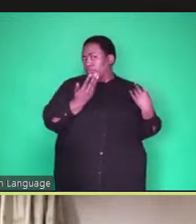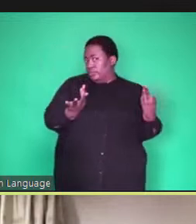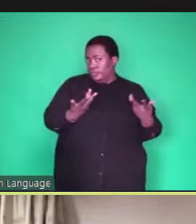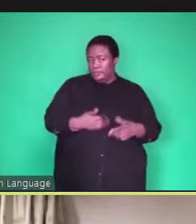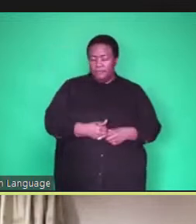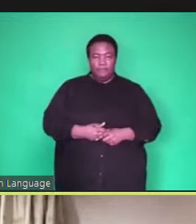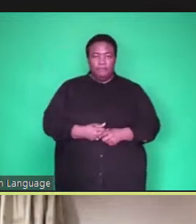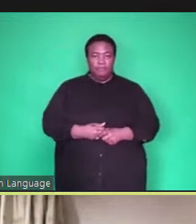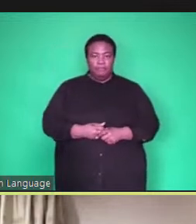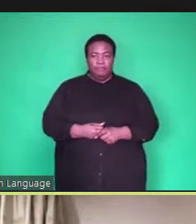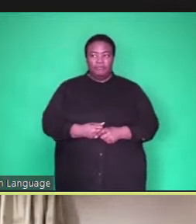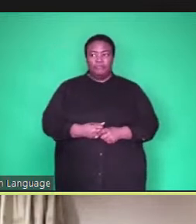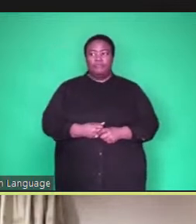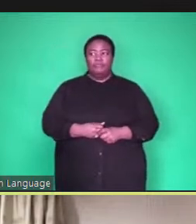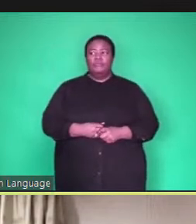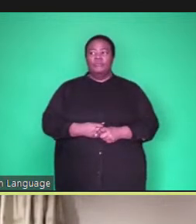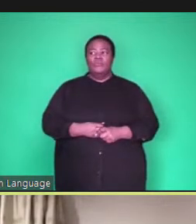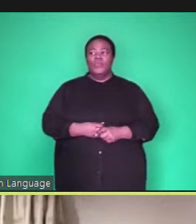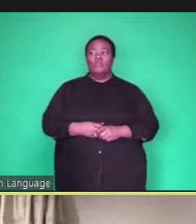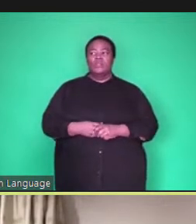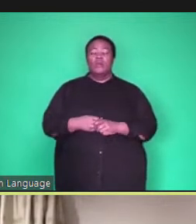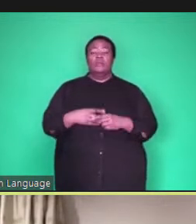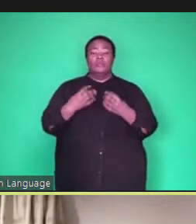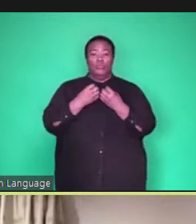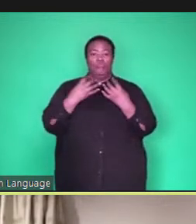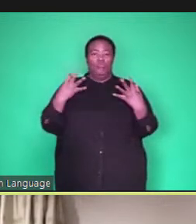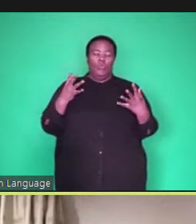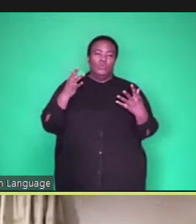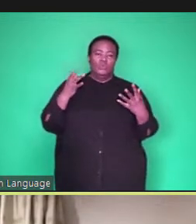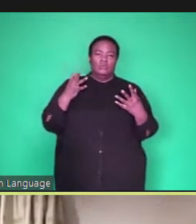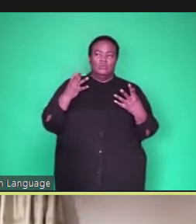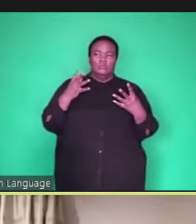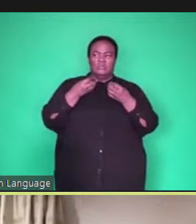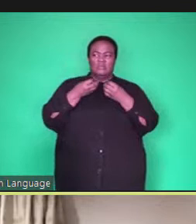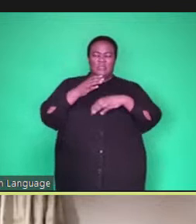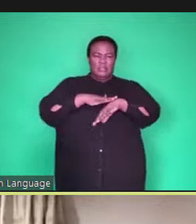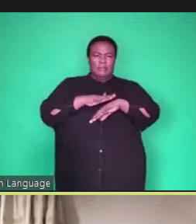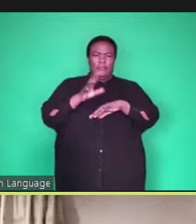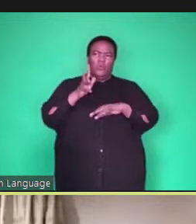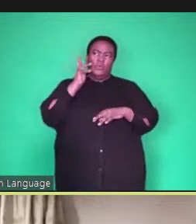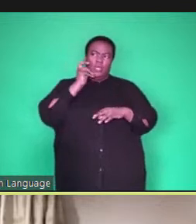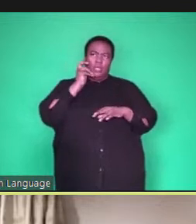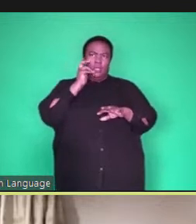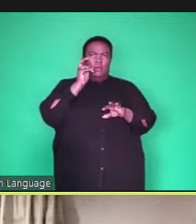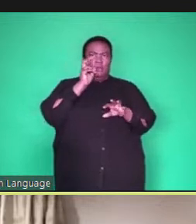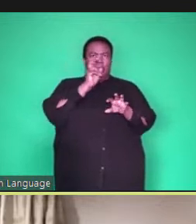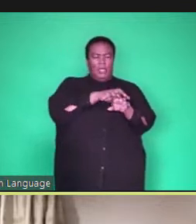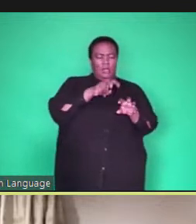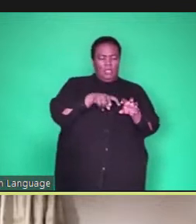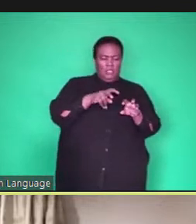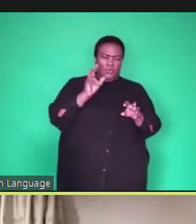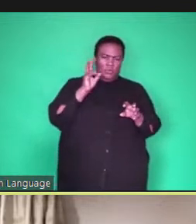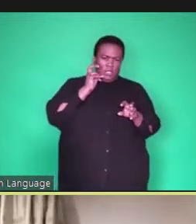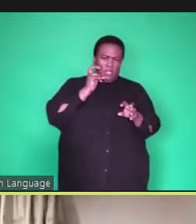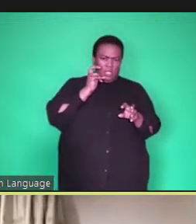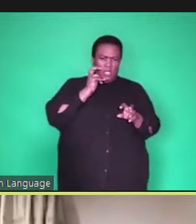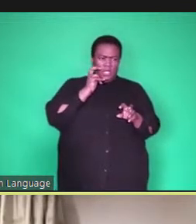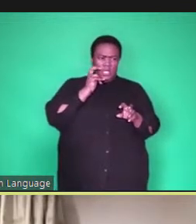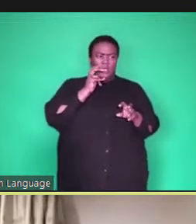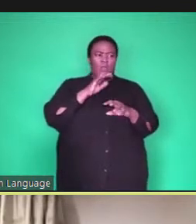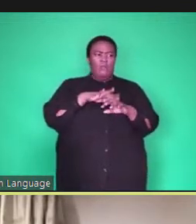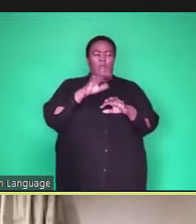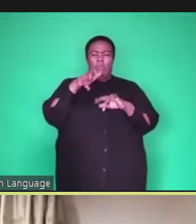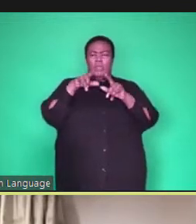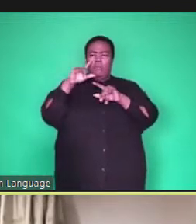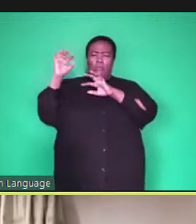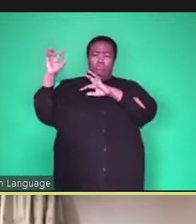So the most common narrative that we hear when we talk about climate migration is that it's going to drive a mass number of